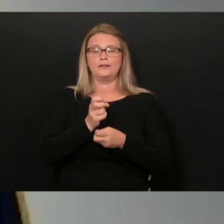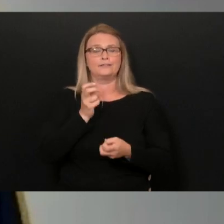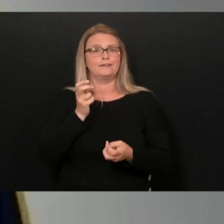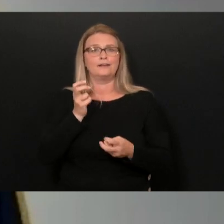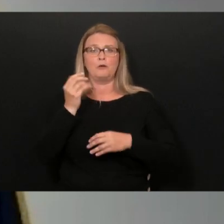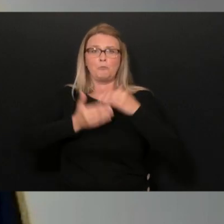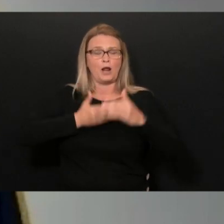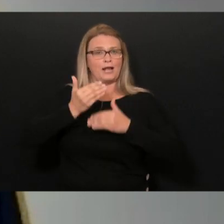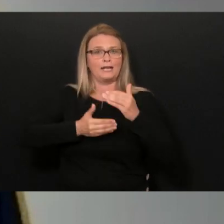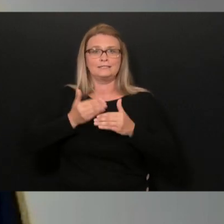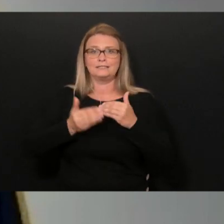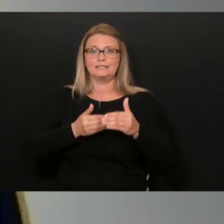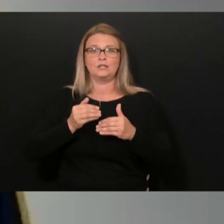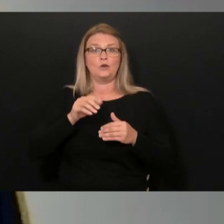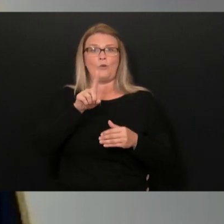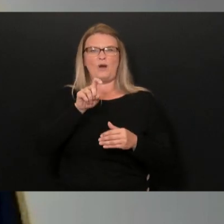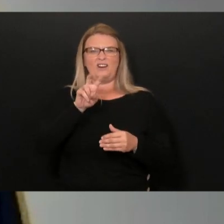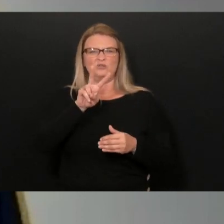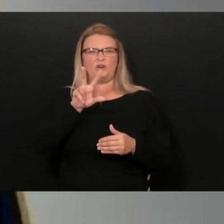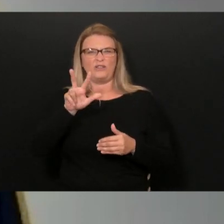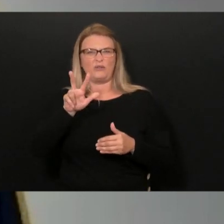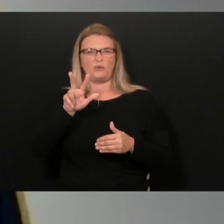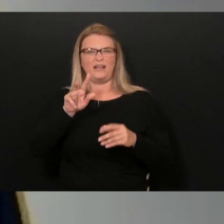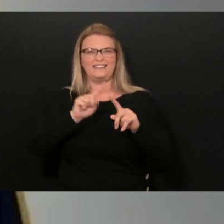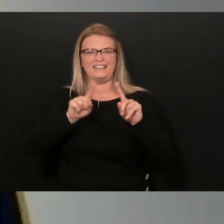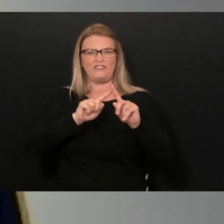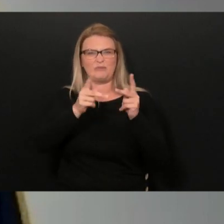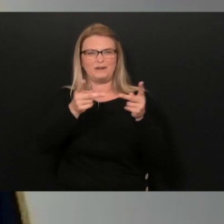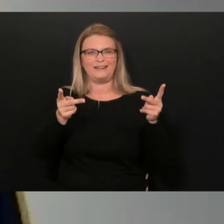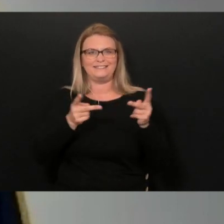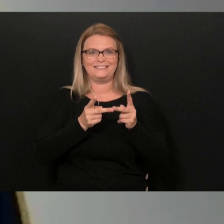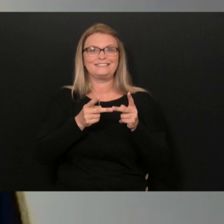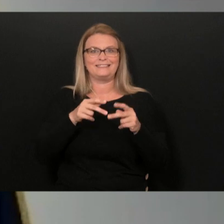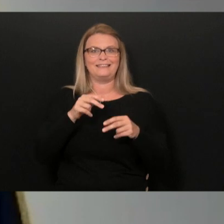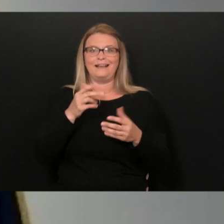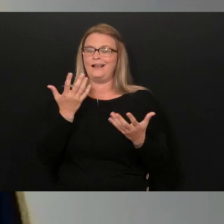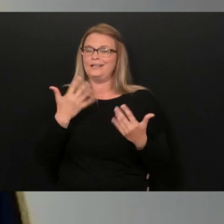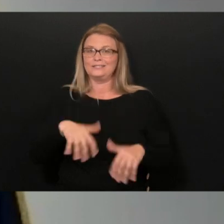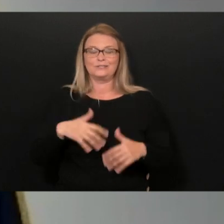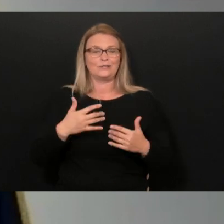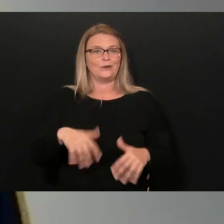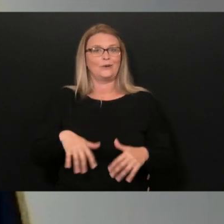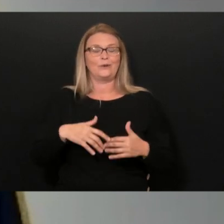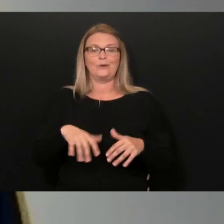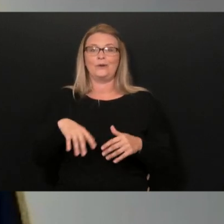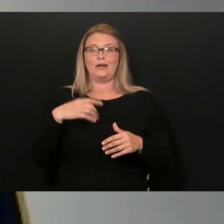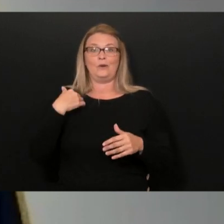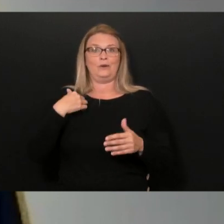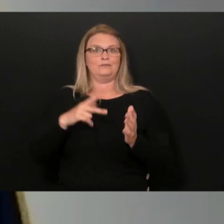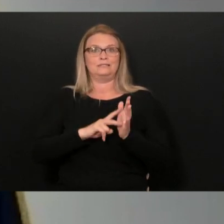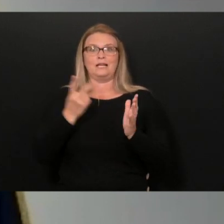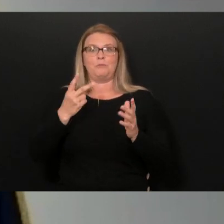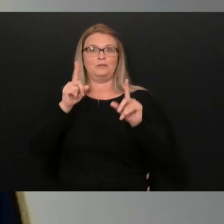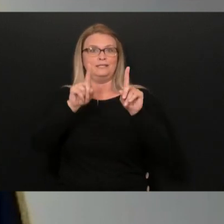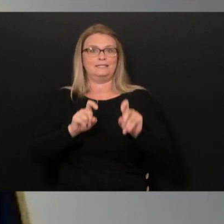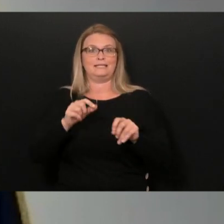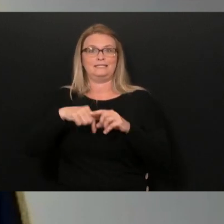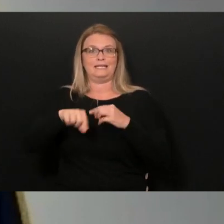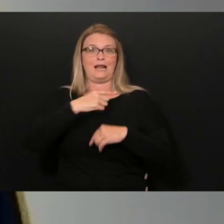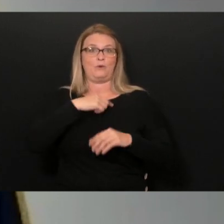able to do 123 facilities in 2 weeks and doubled our testing efforts in the state. Again, the first state in the country to